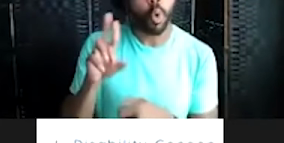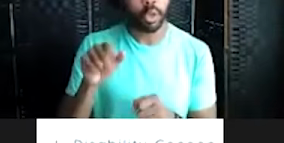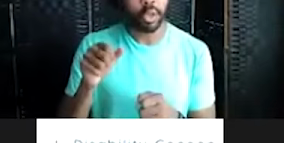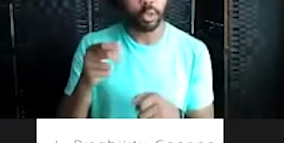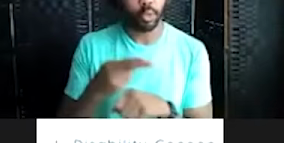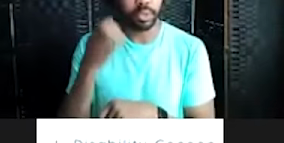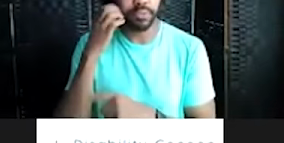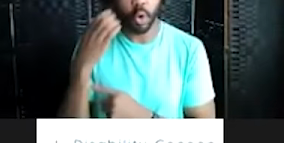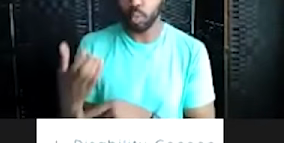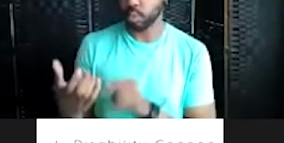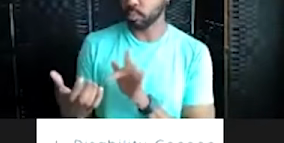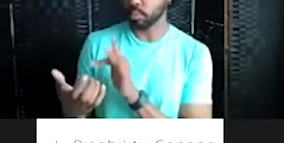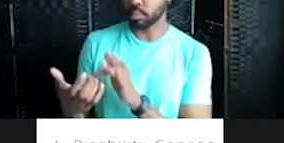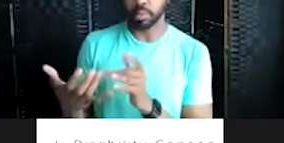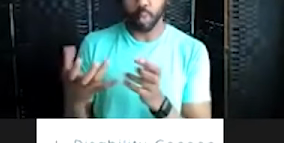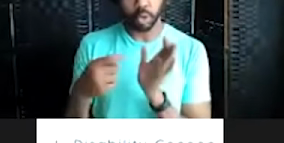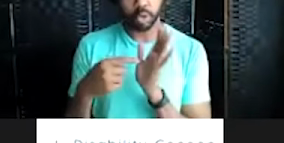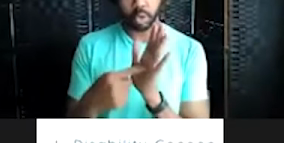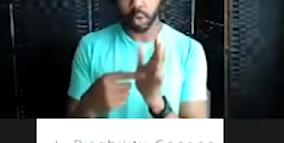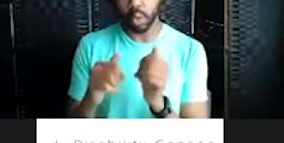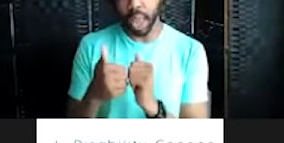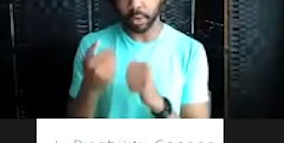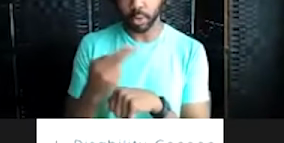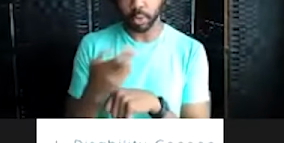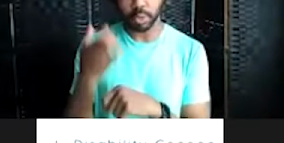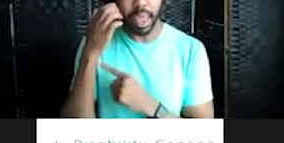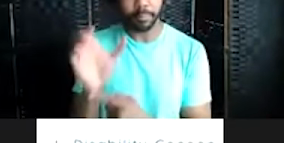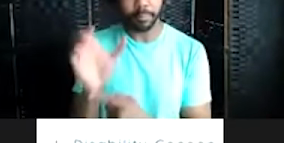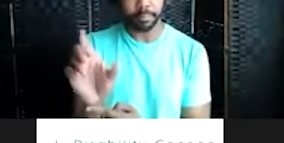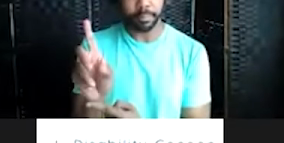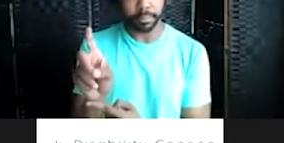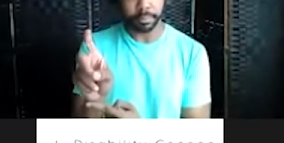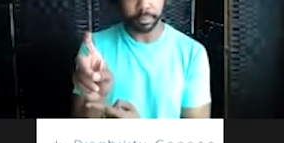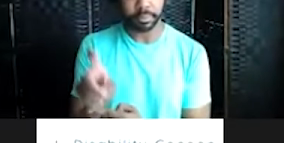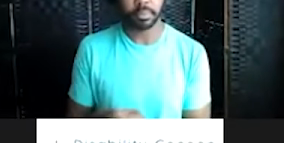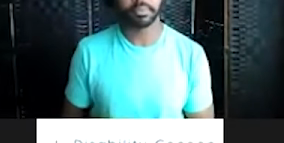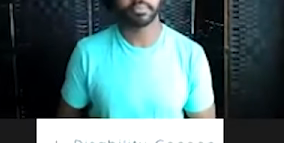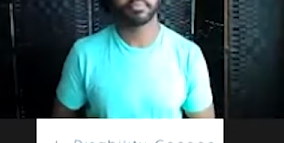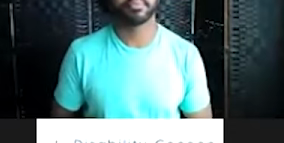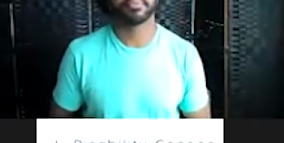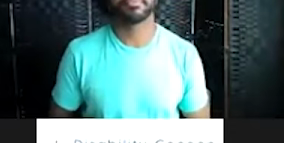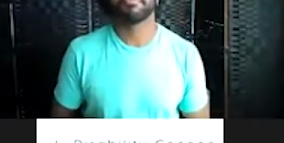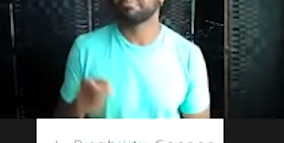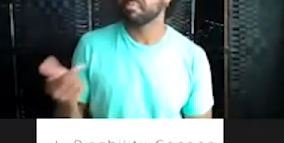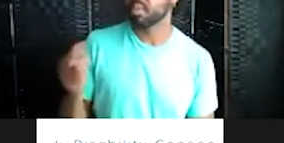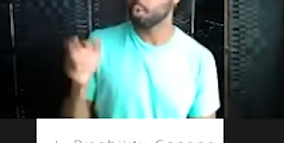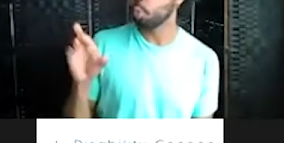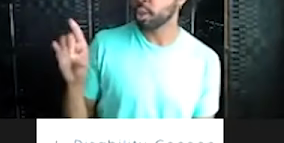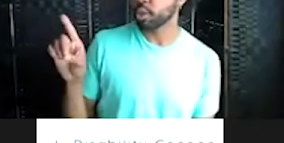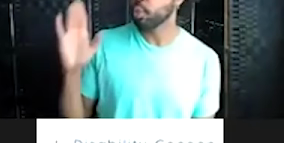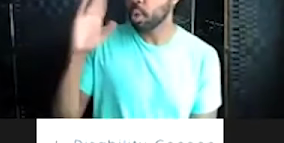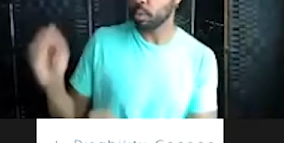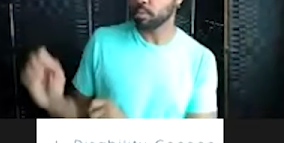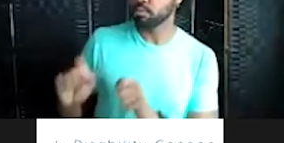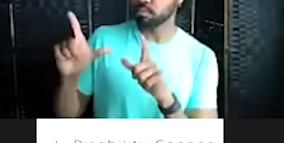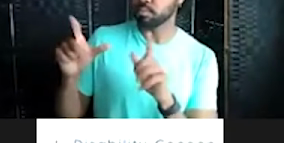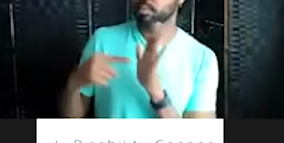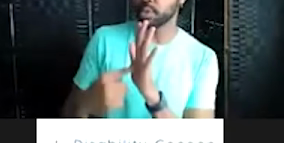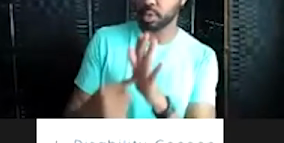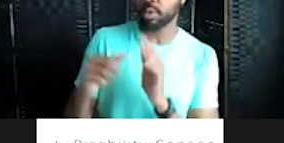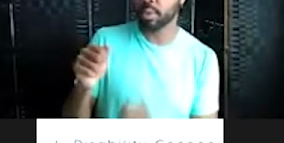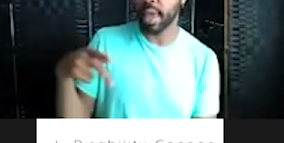them how to do that, what that actually looks like on the app? Sure. Okay. So while Richard's pulling that up, I also want to mention